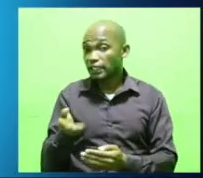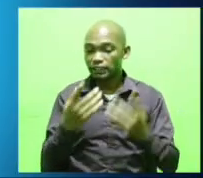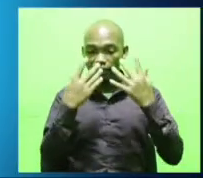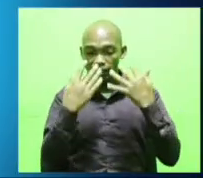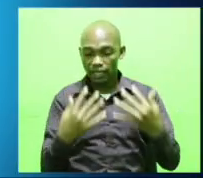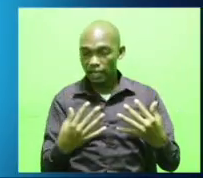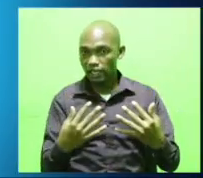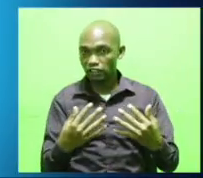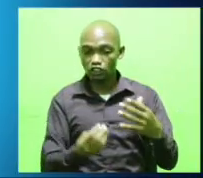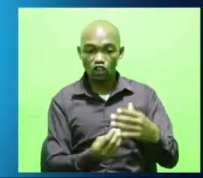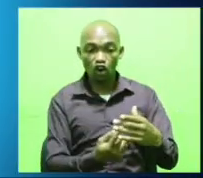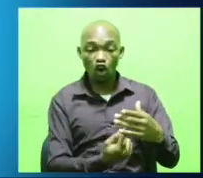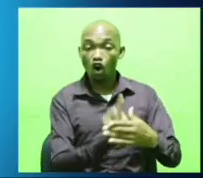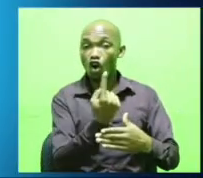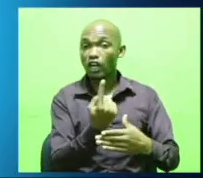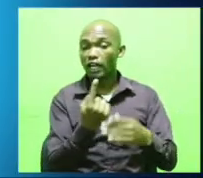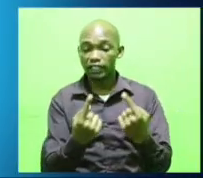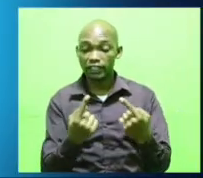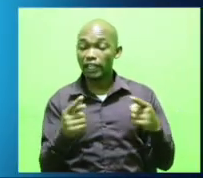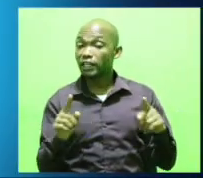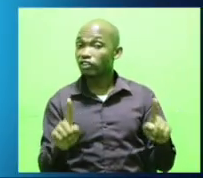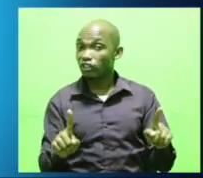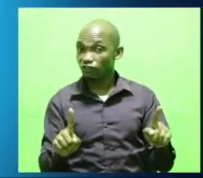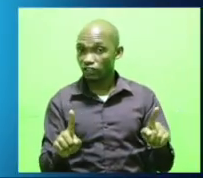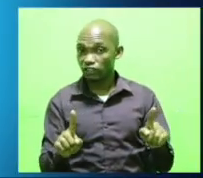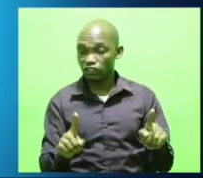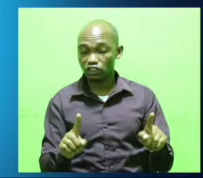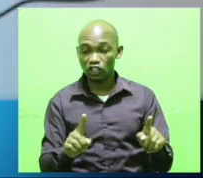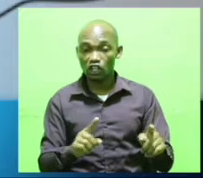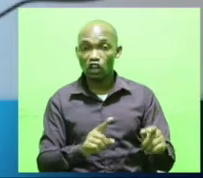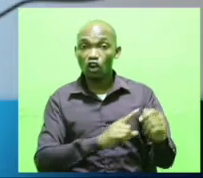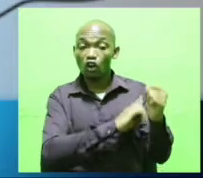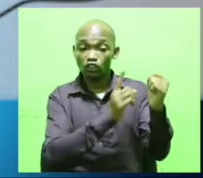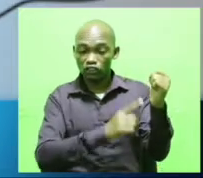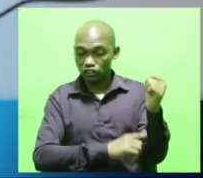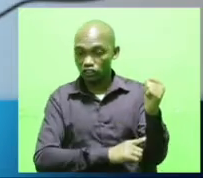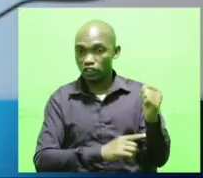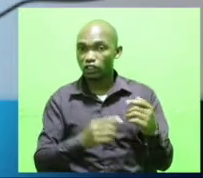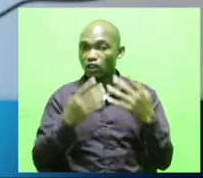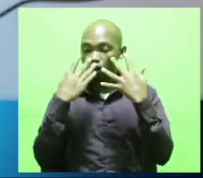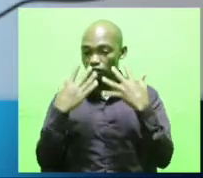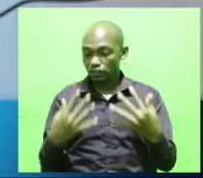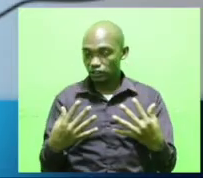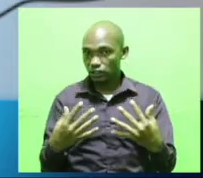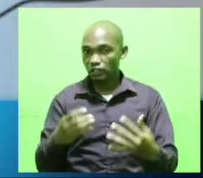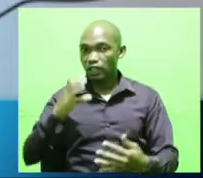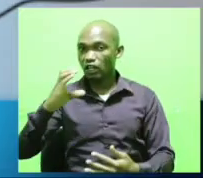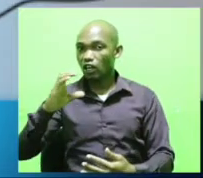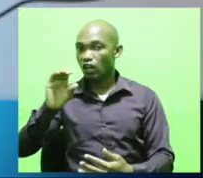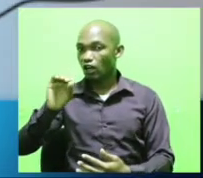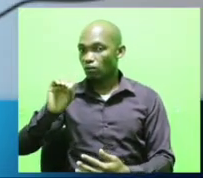means that in order for the gas exchange to occur, there must be a difference